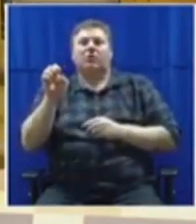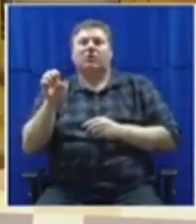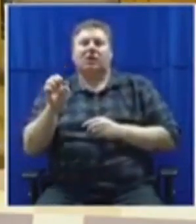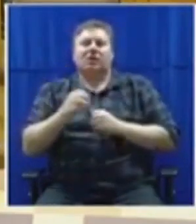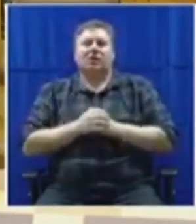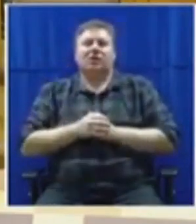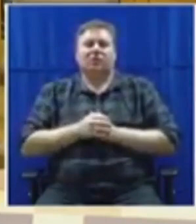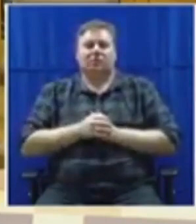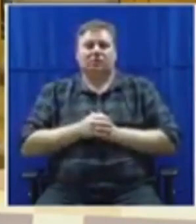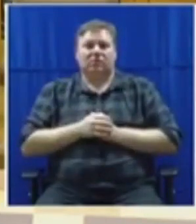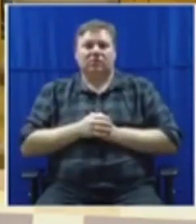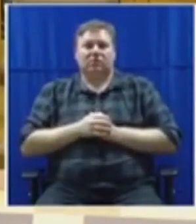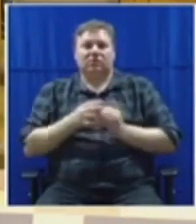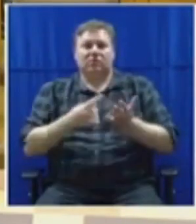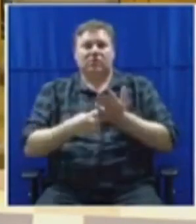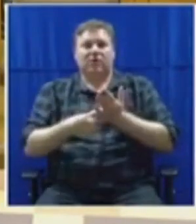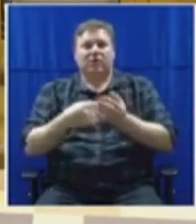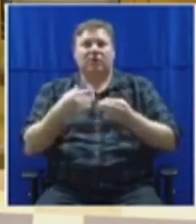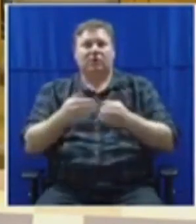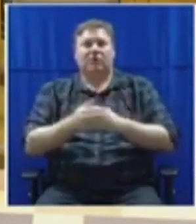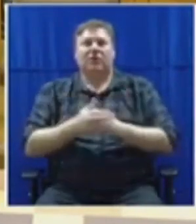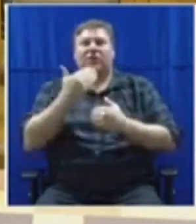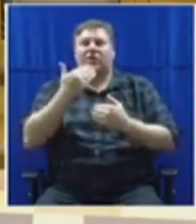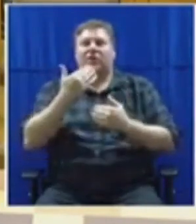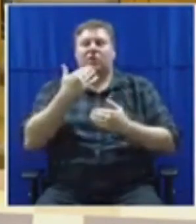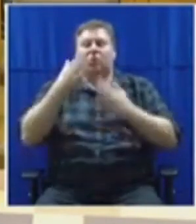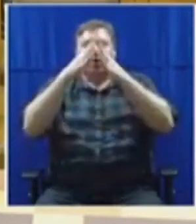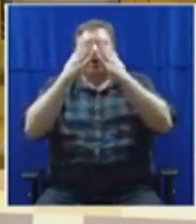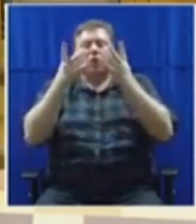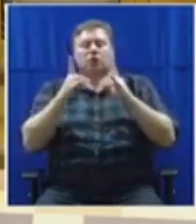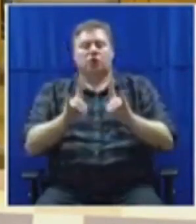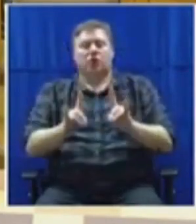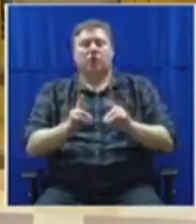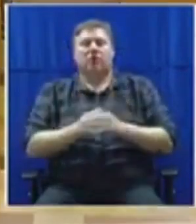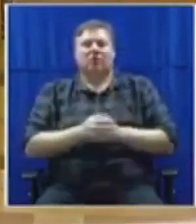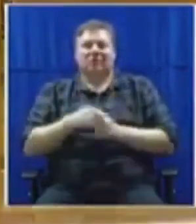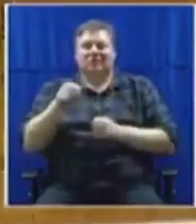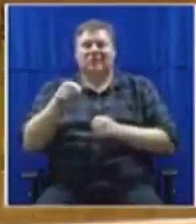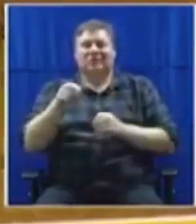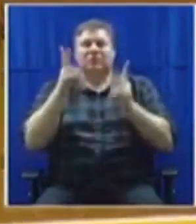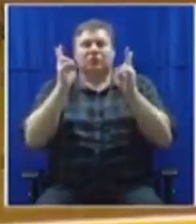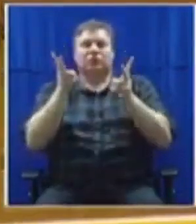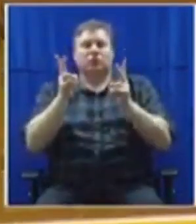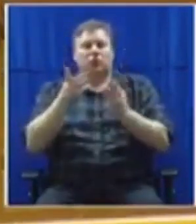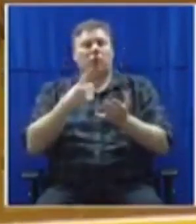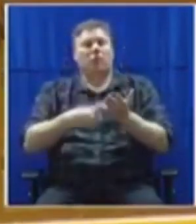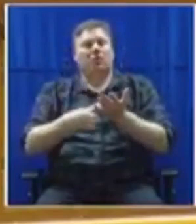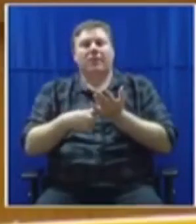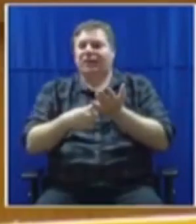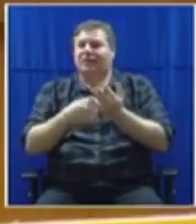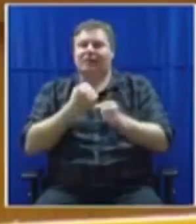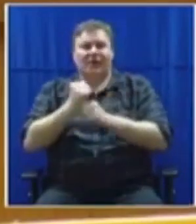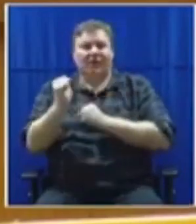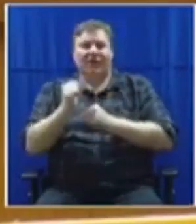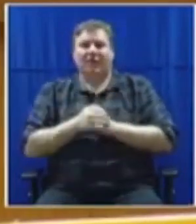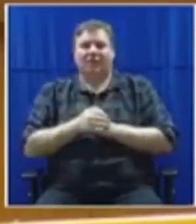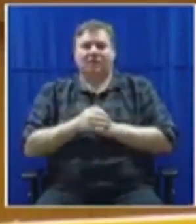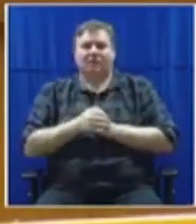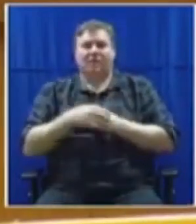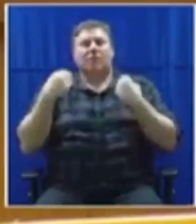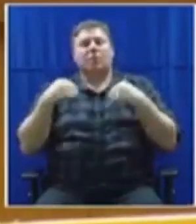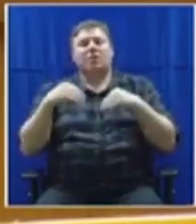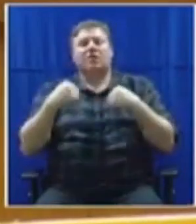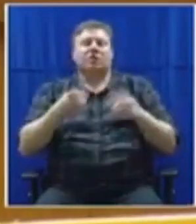Thank you, House Chair. House Chair, this can never be a normal debate. This can never be business as